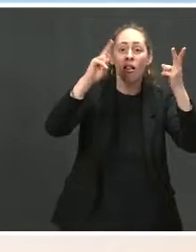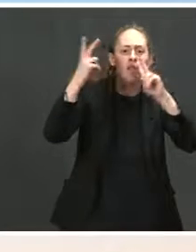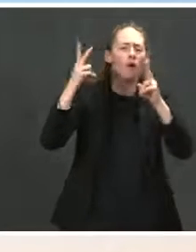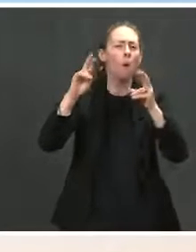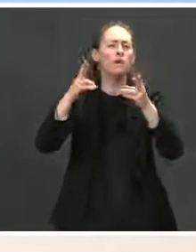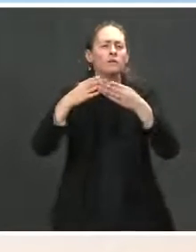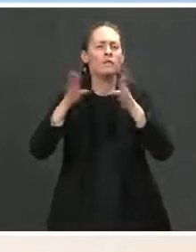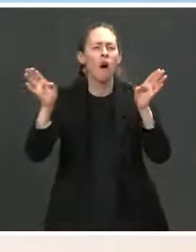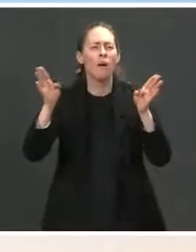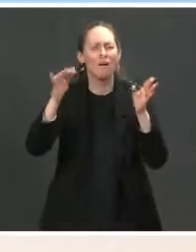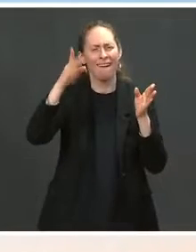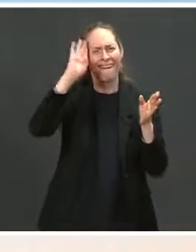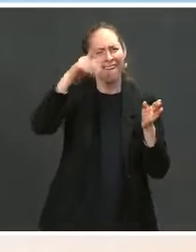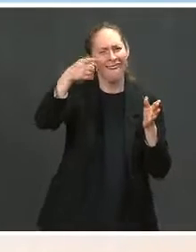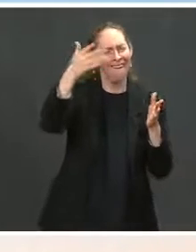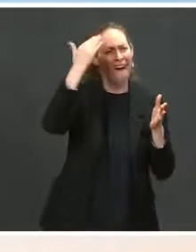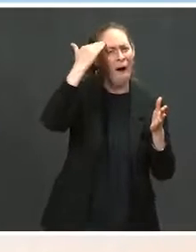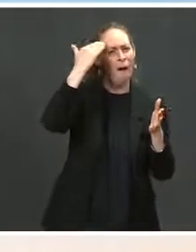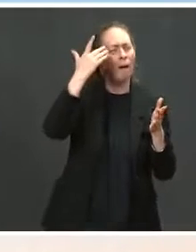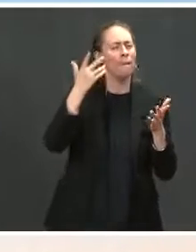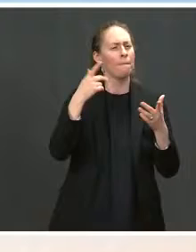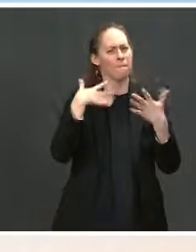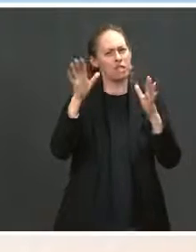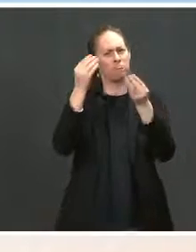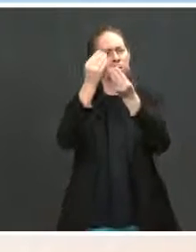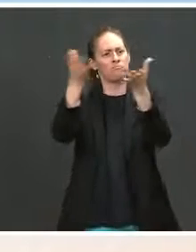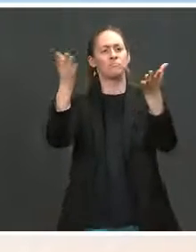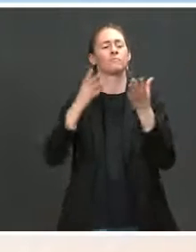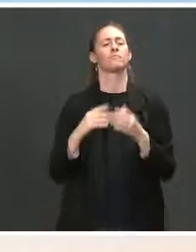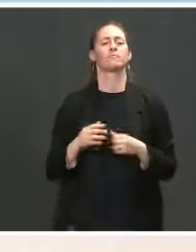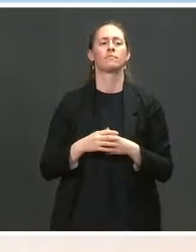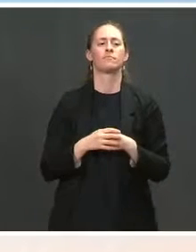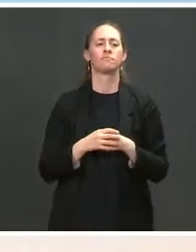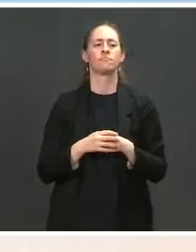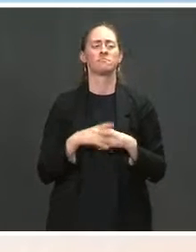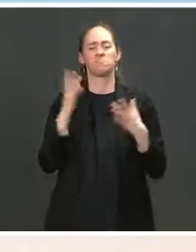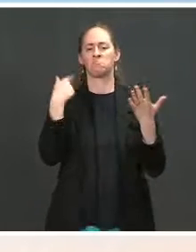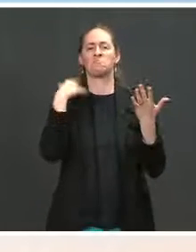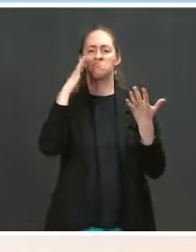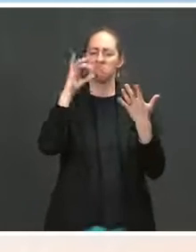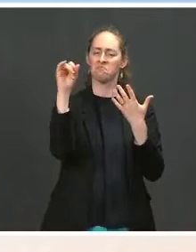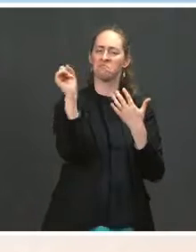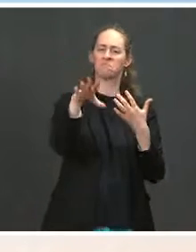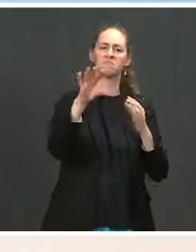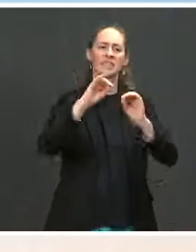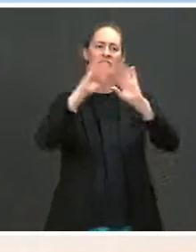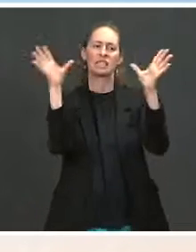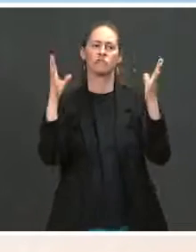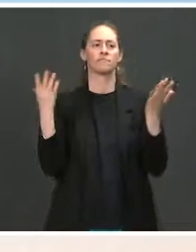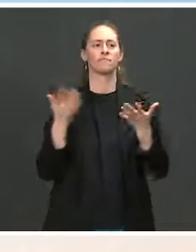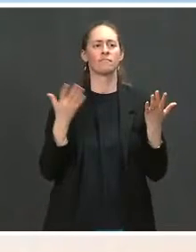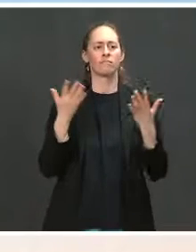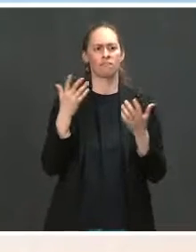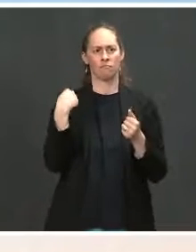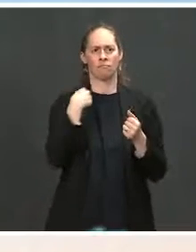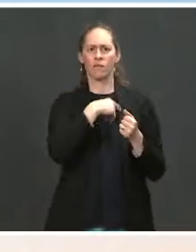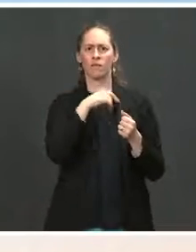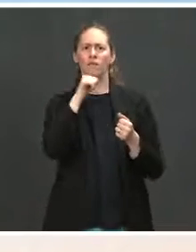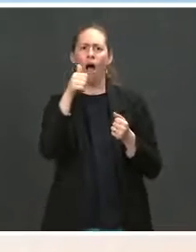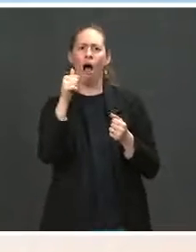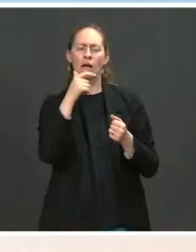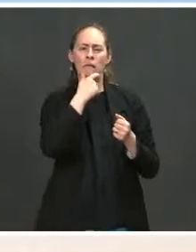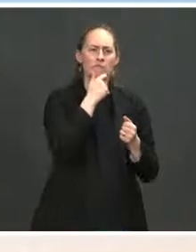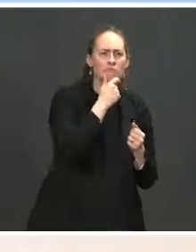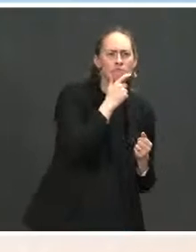as you know. But I will say, we're just not going to speculate on the origin.